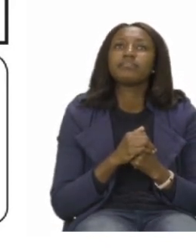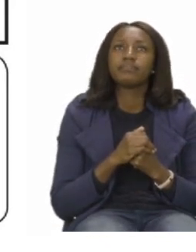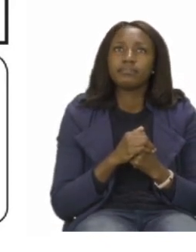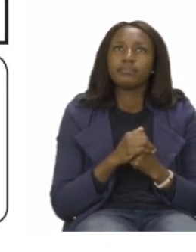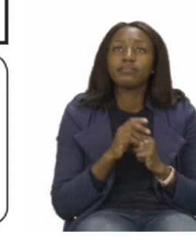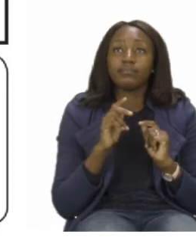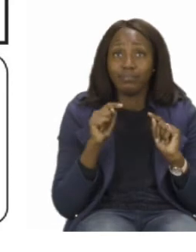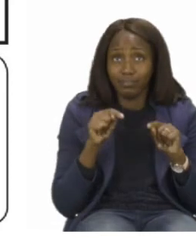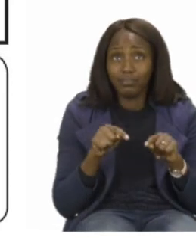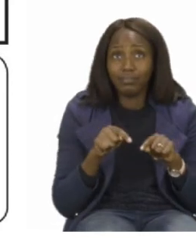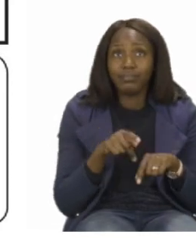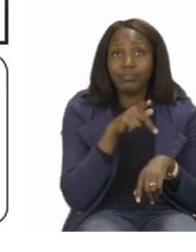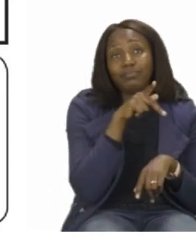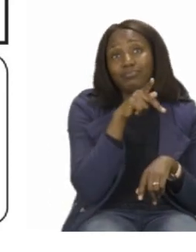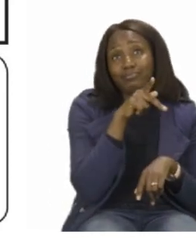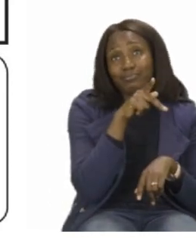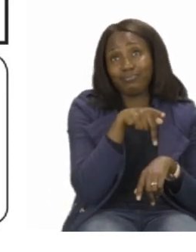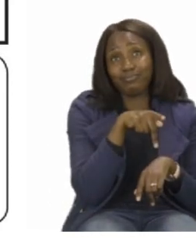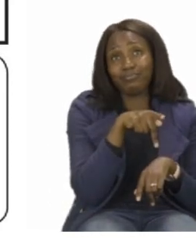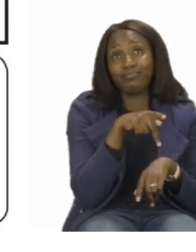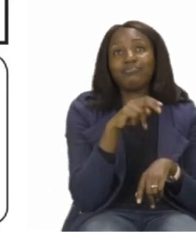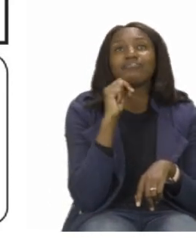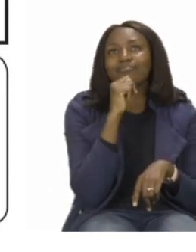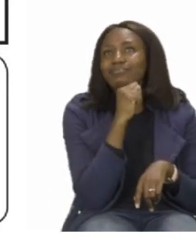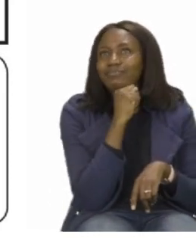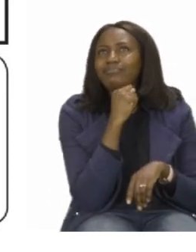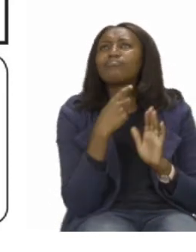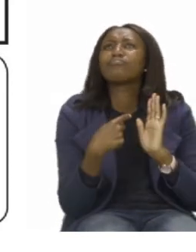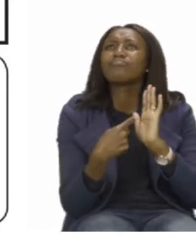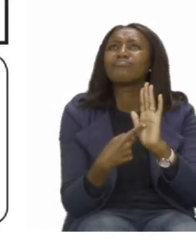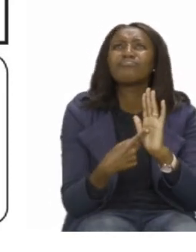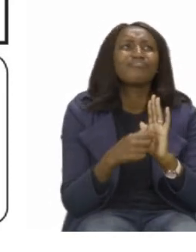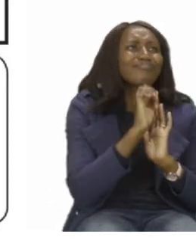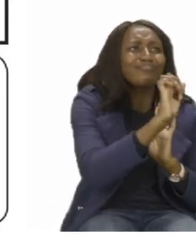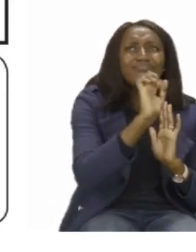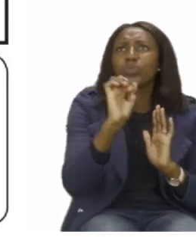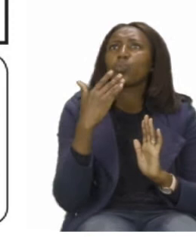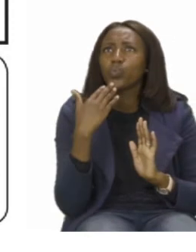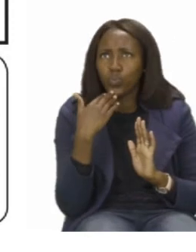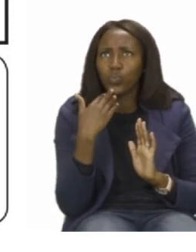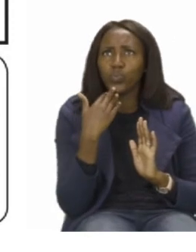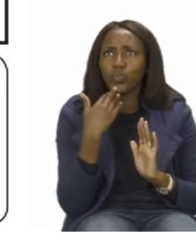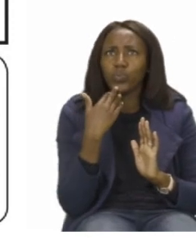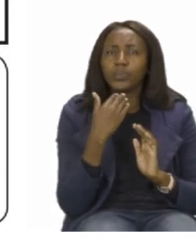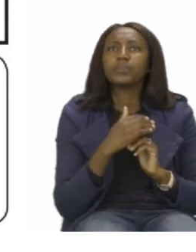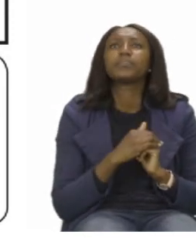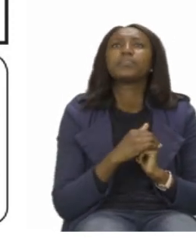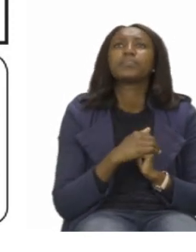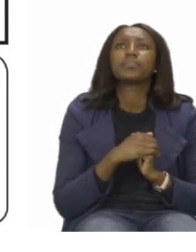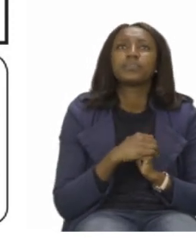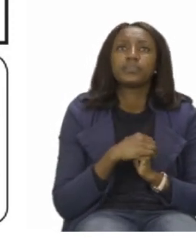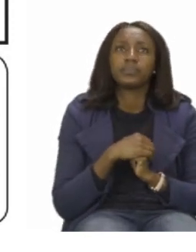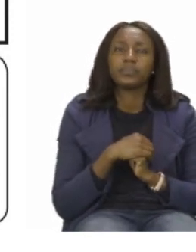a possessive pronoun because it shows what the noun owns.